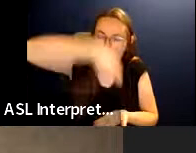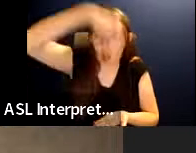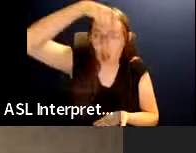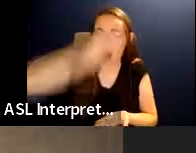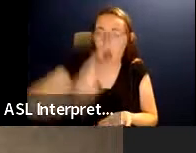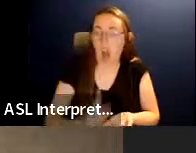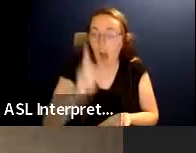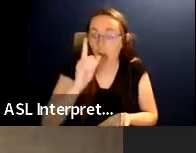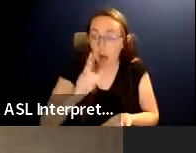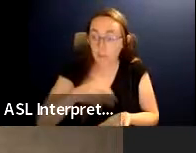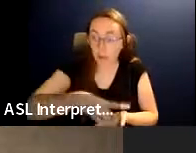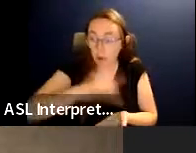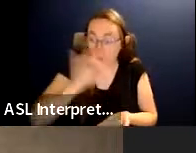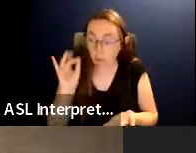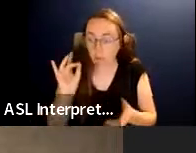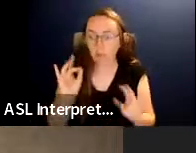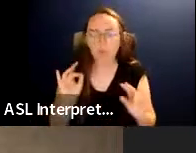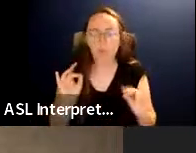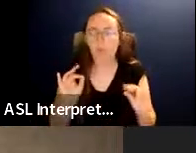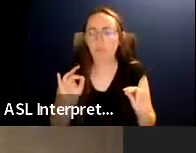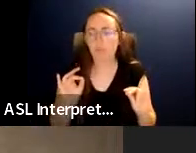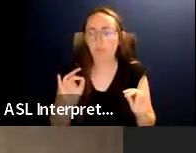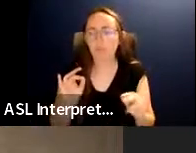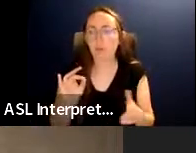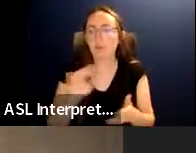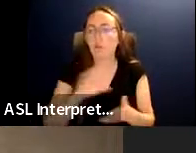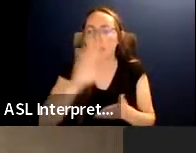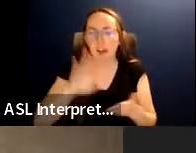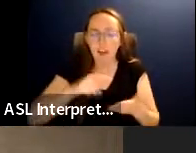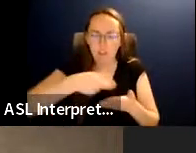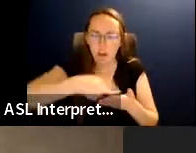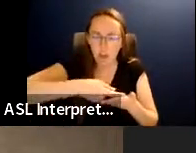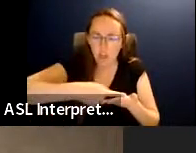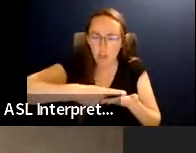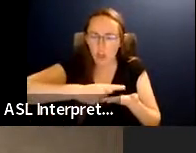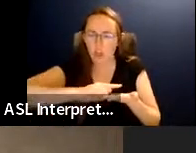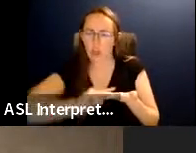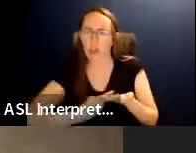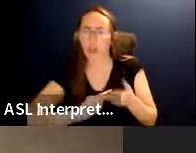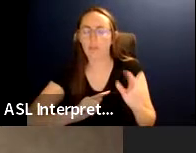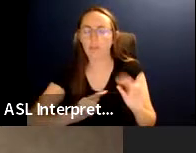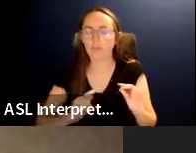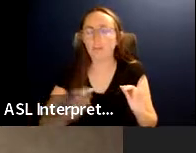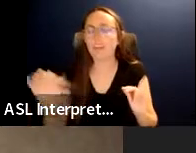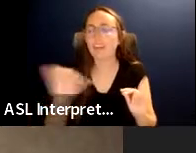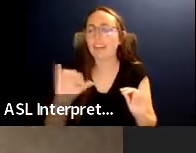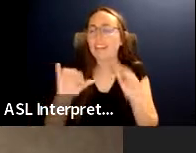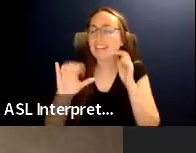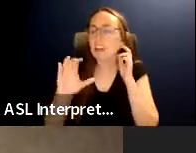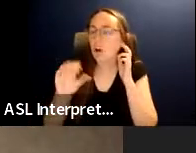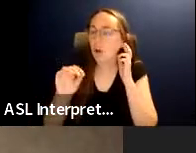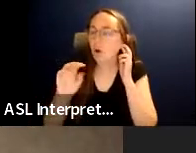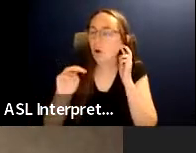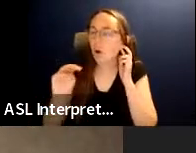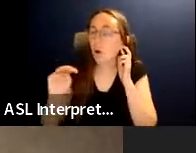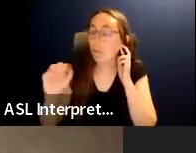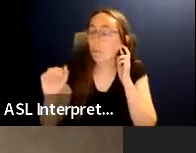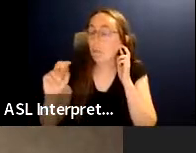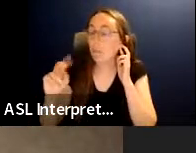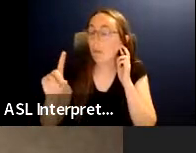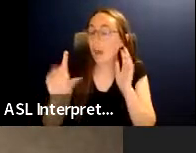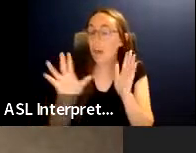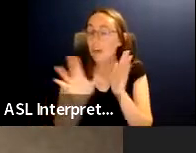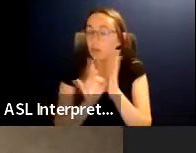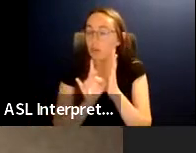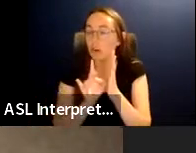it. You never roll it. This is like a command adhesive strip. You have to pull it parallel to the surface. So watch